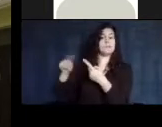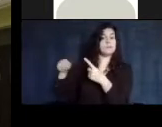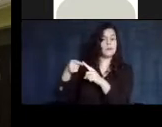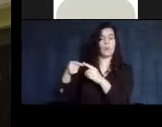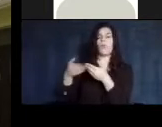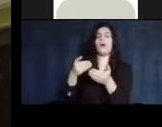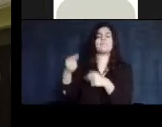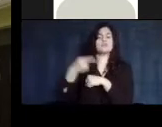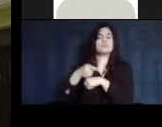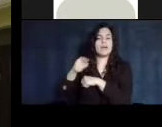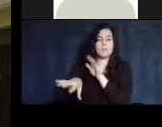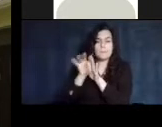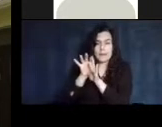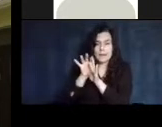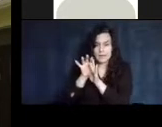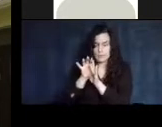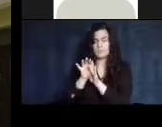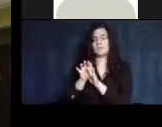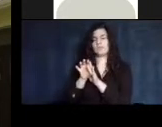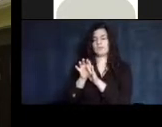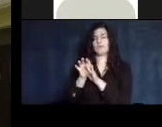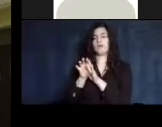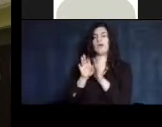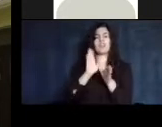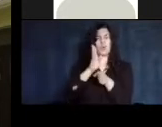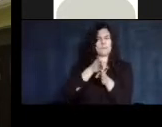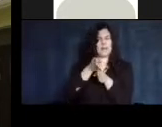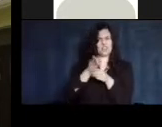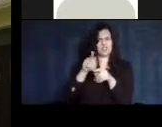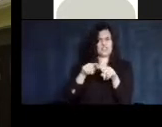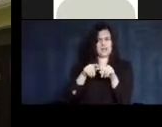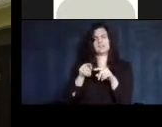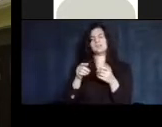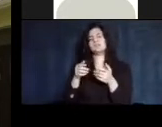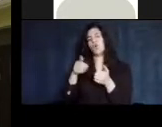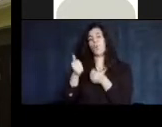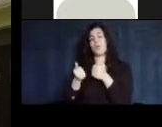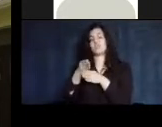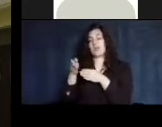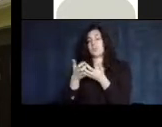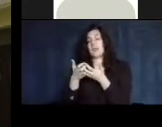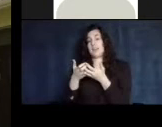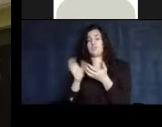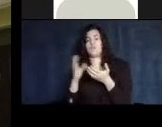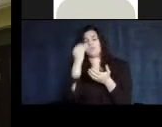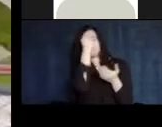also get an email, depending on your major, of what time you will do that virtual call.